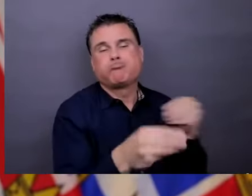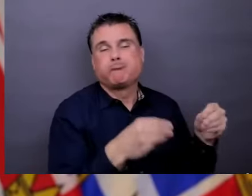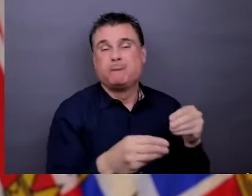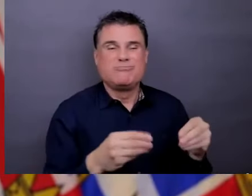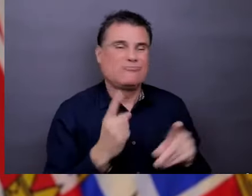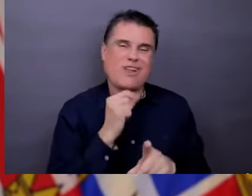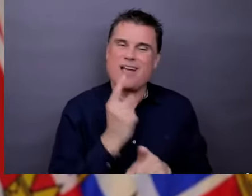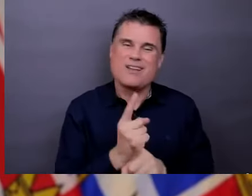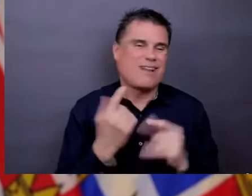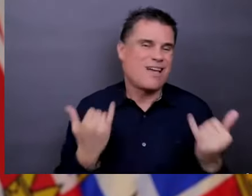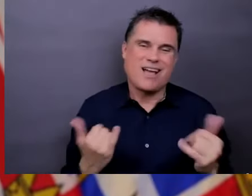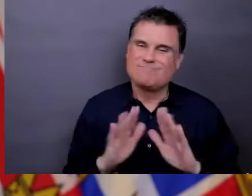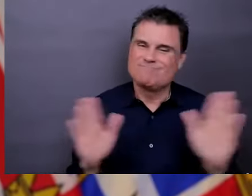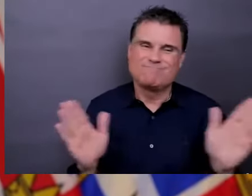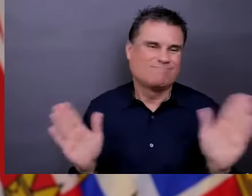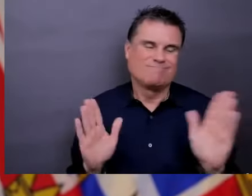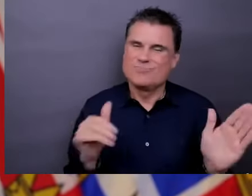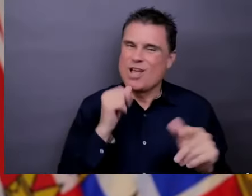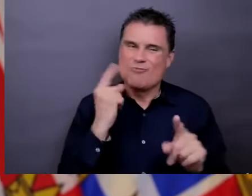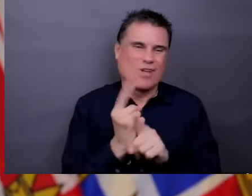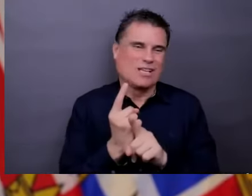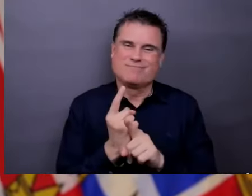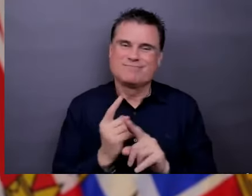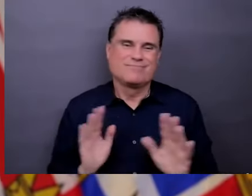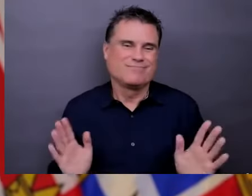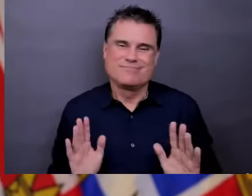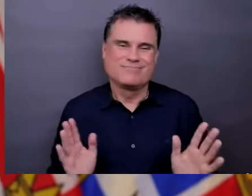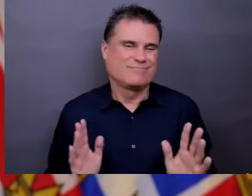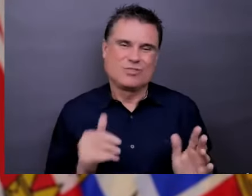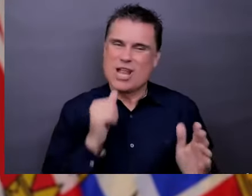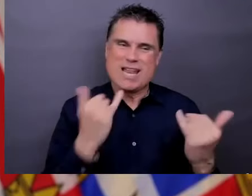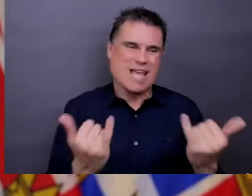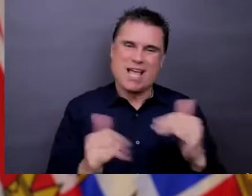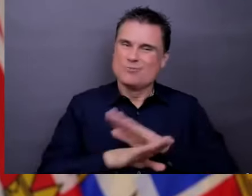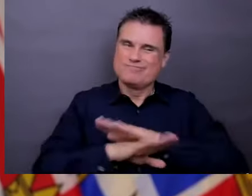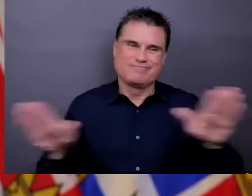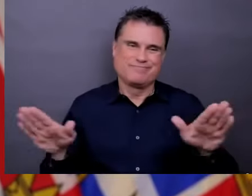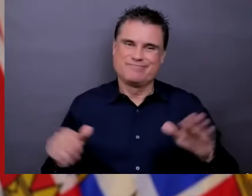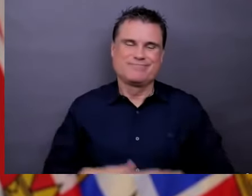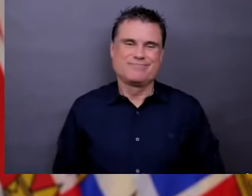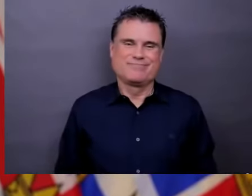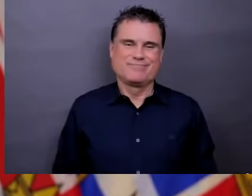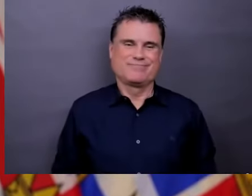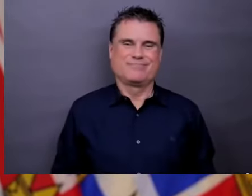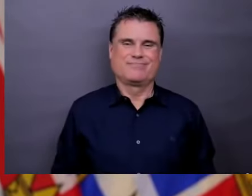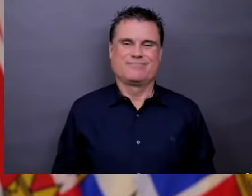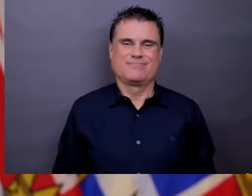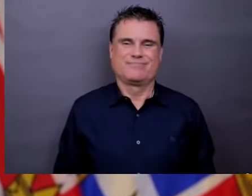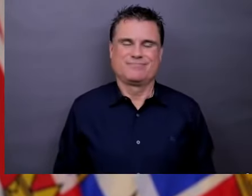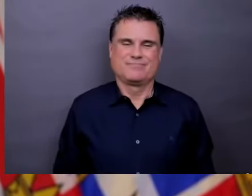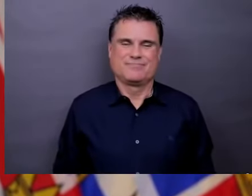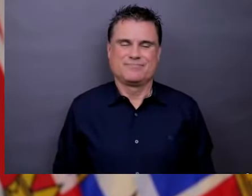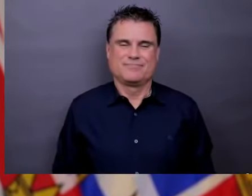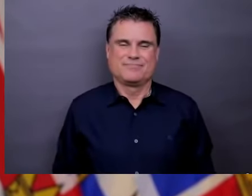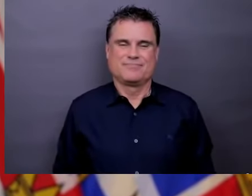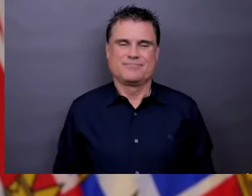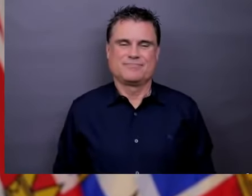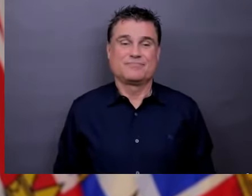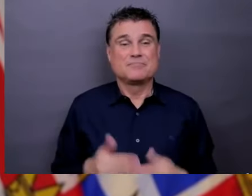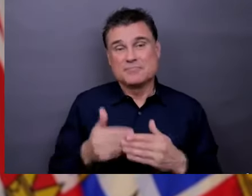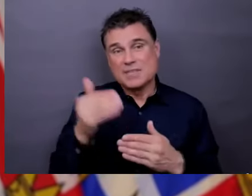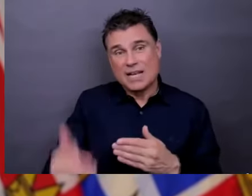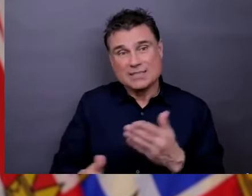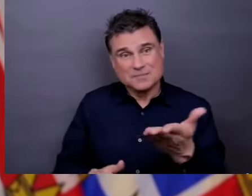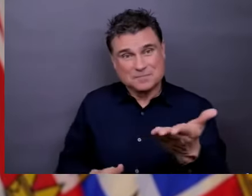Oh, hi, thank you so much. Dr. Henry, with due to outbreaks at Nanaimo long-term care homes, families there